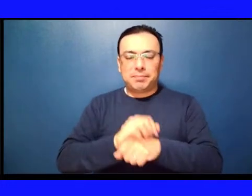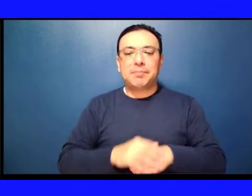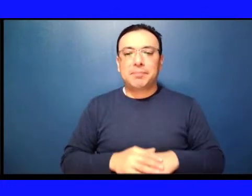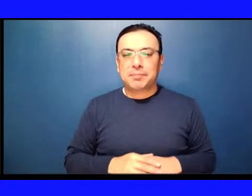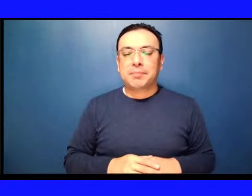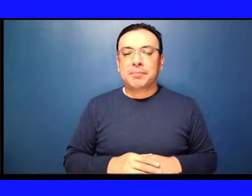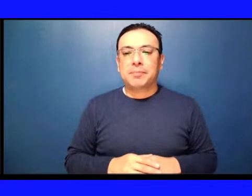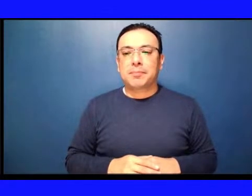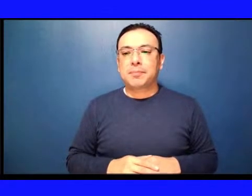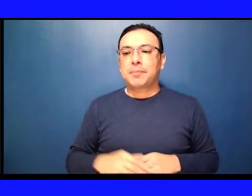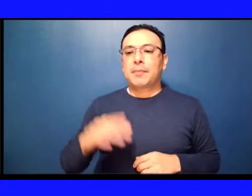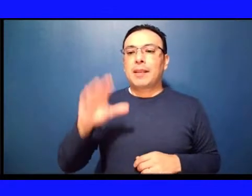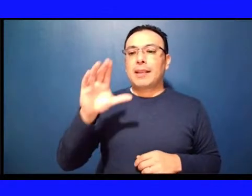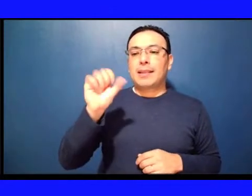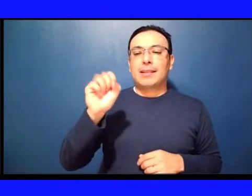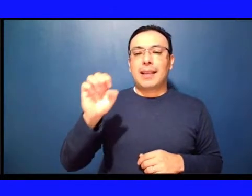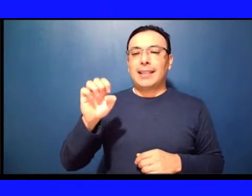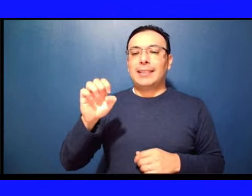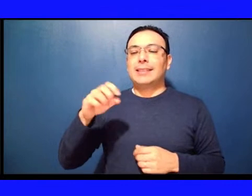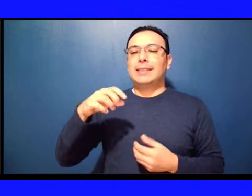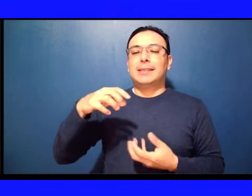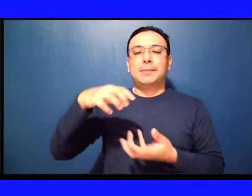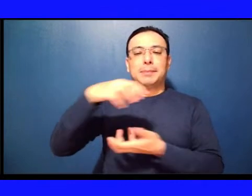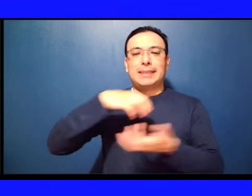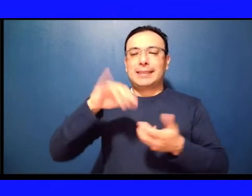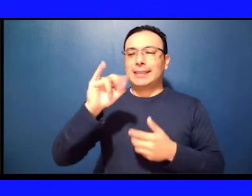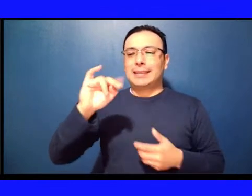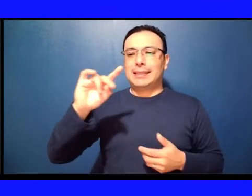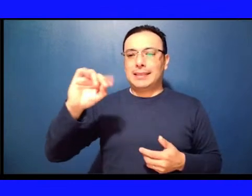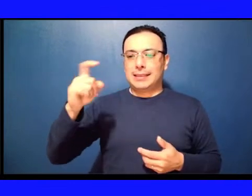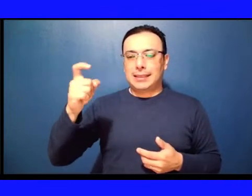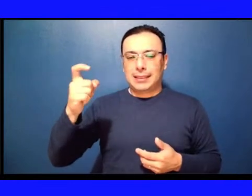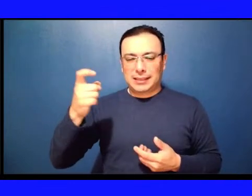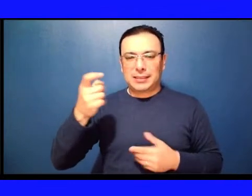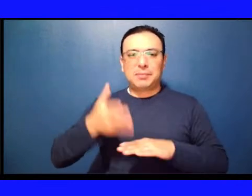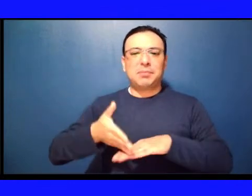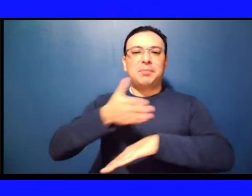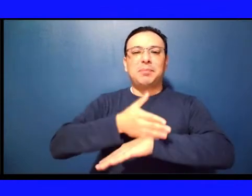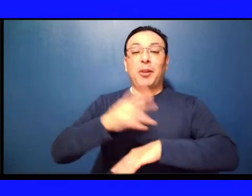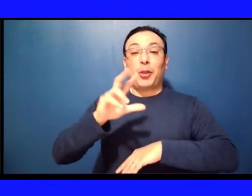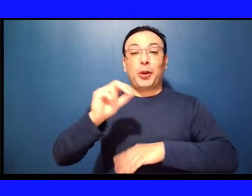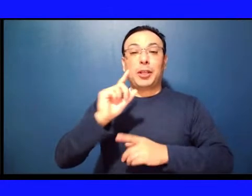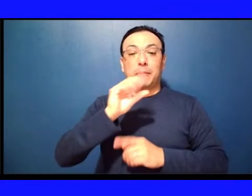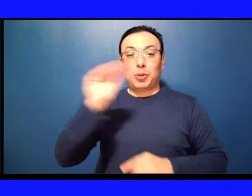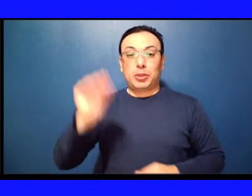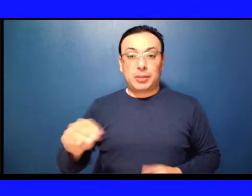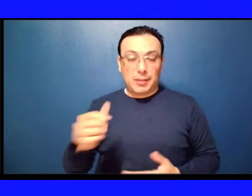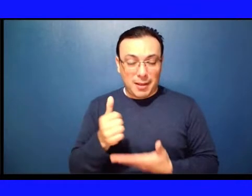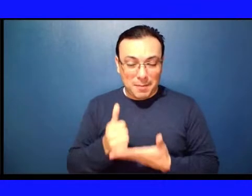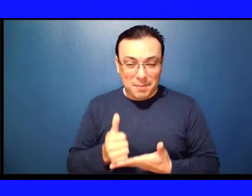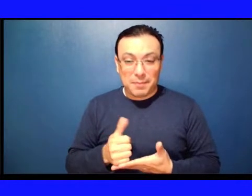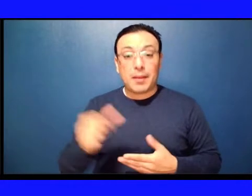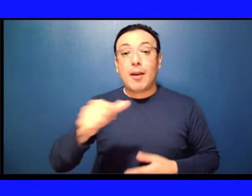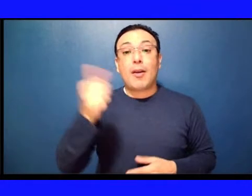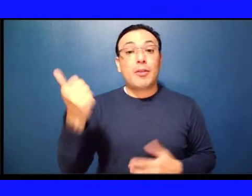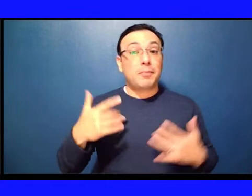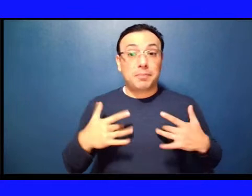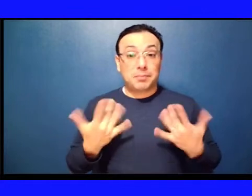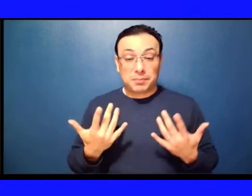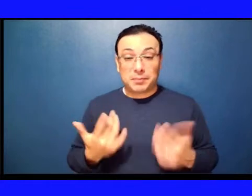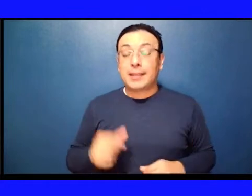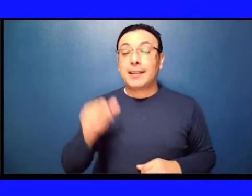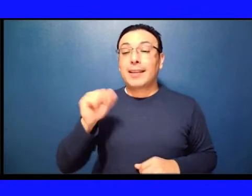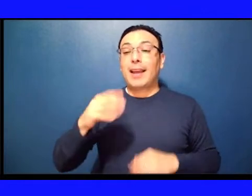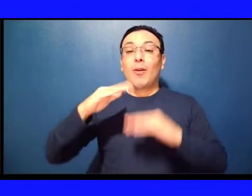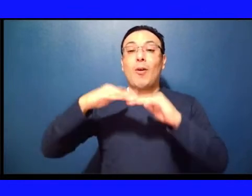nearly 200,000 since 2015, and 100,000 of that just since January of 2020. And along the